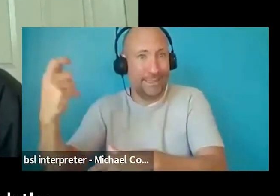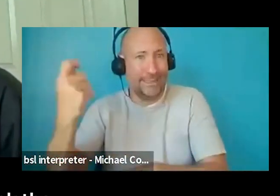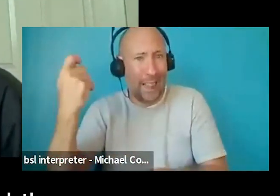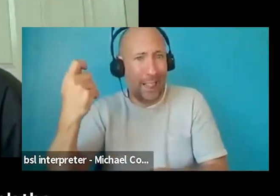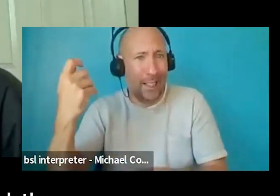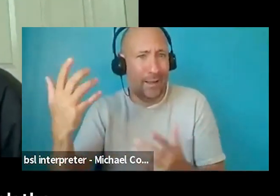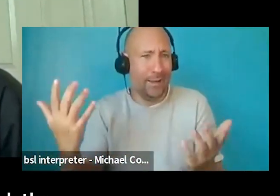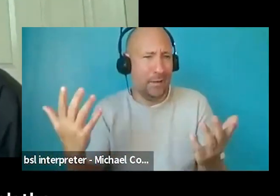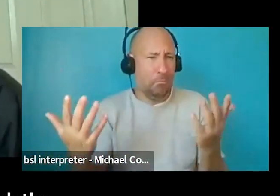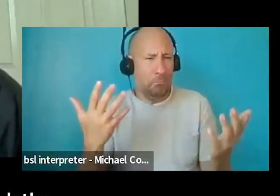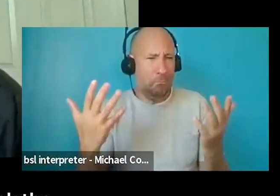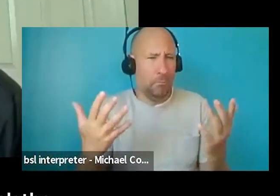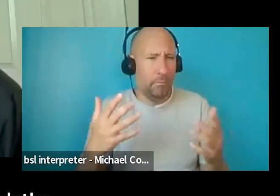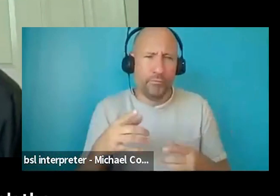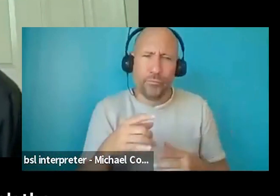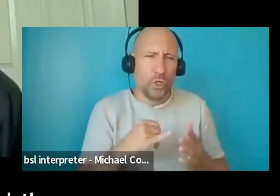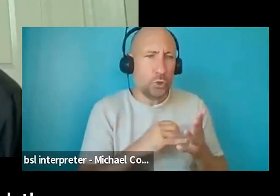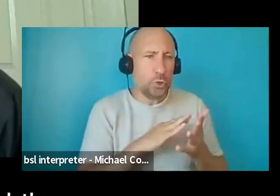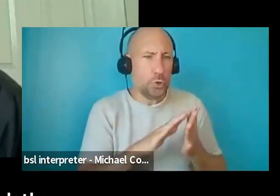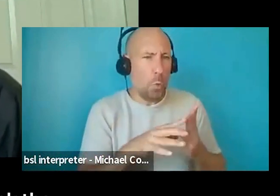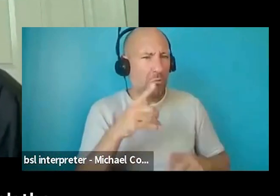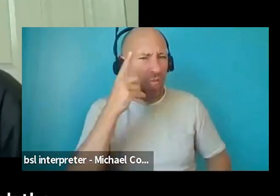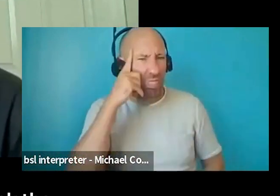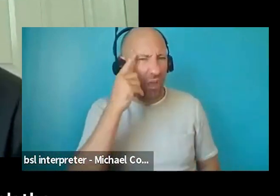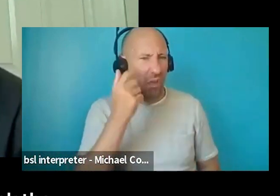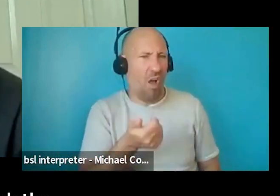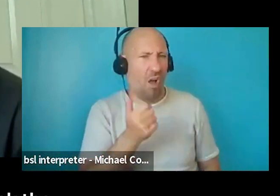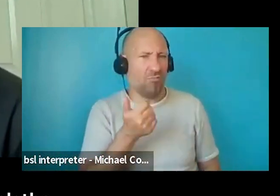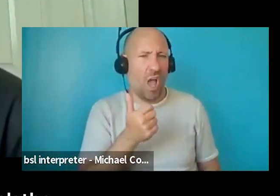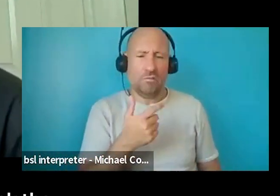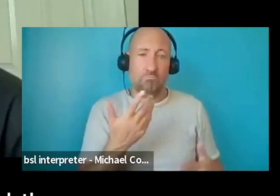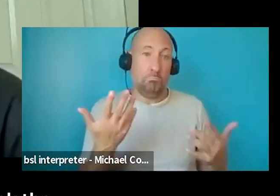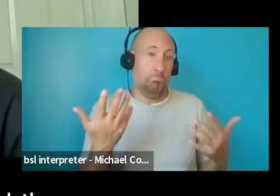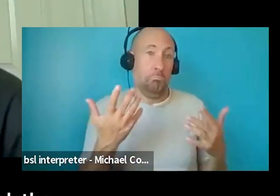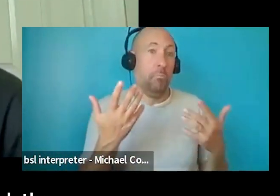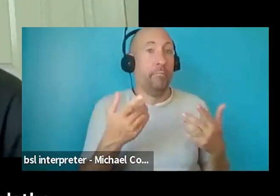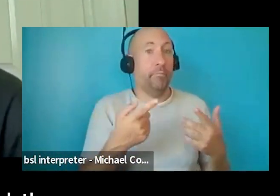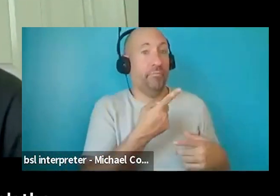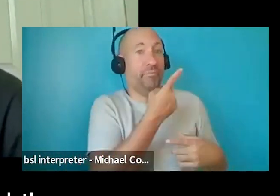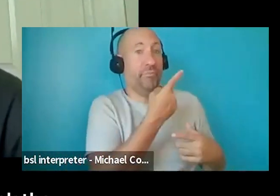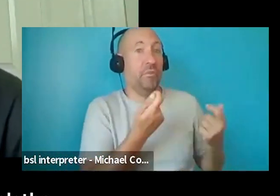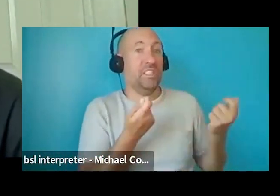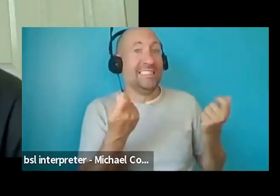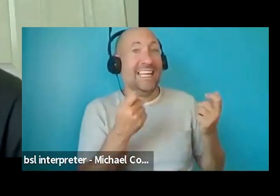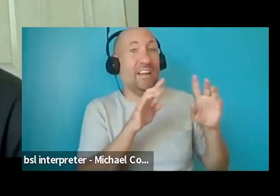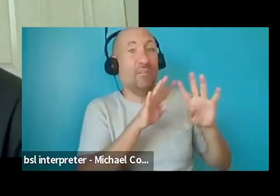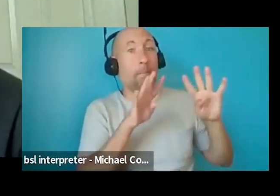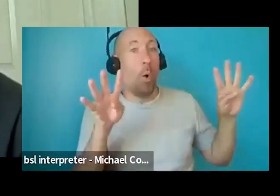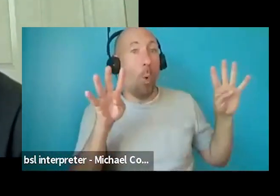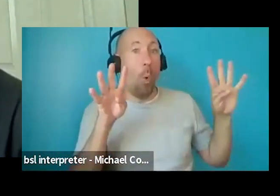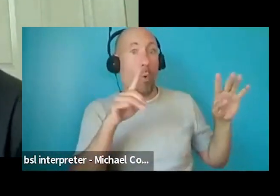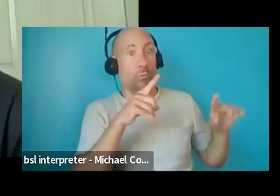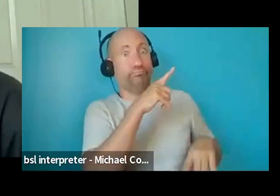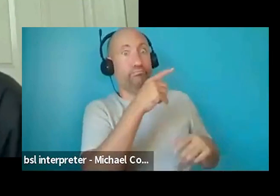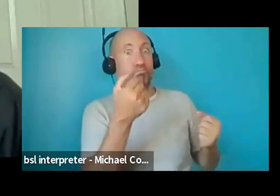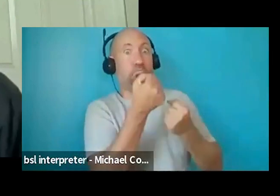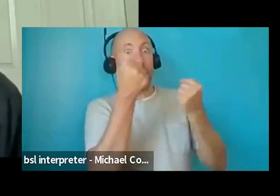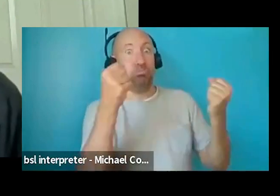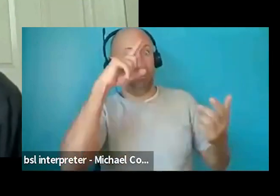Sabrina and Alison, what do you think the steering board would consider with this?